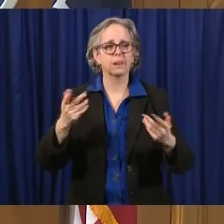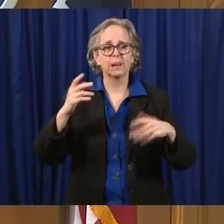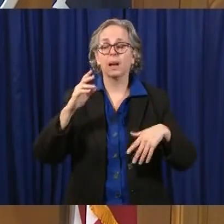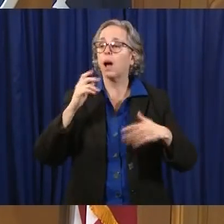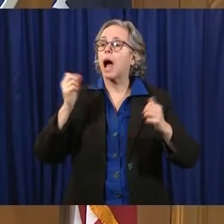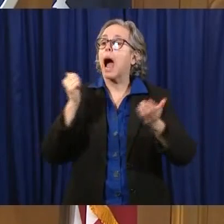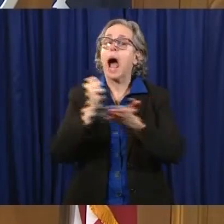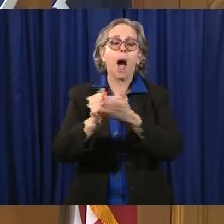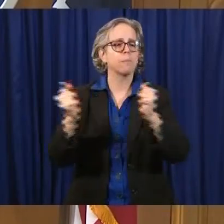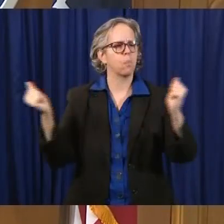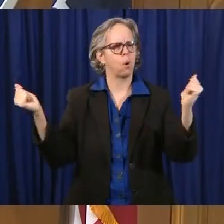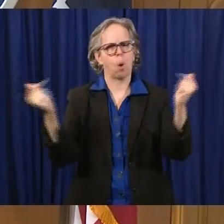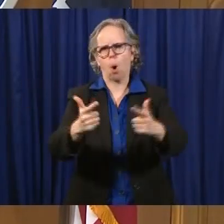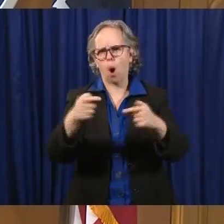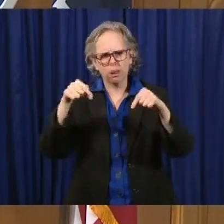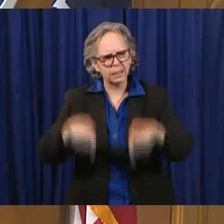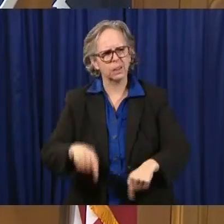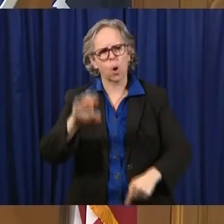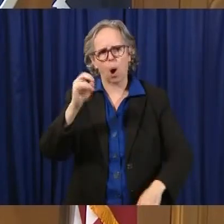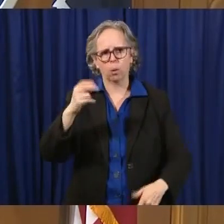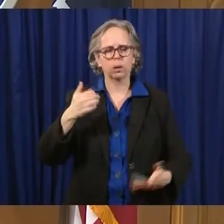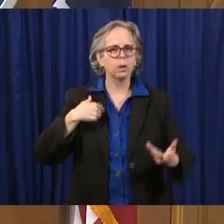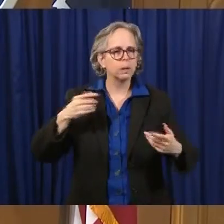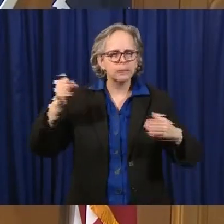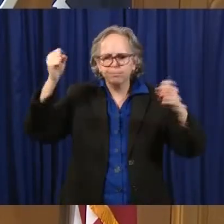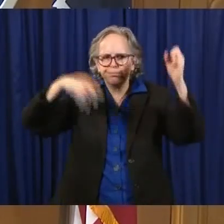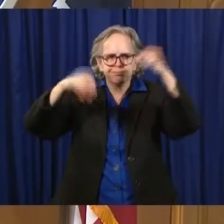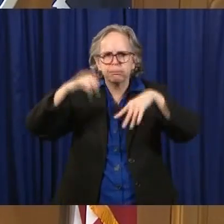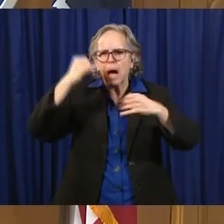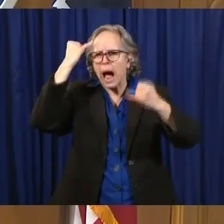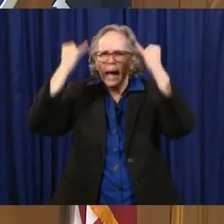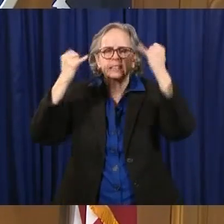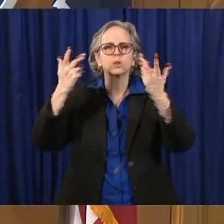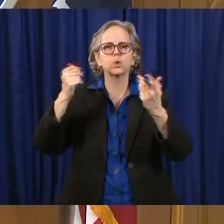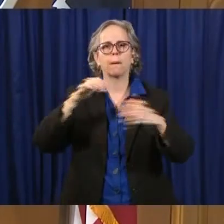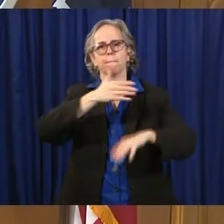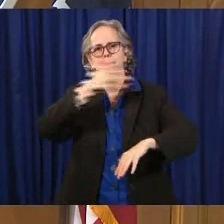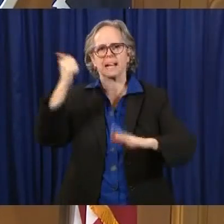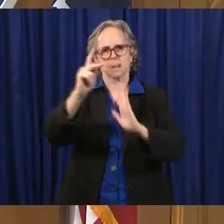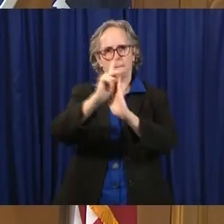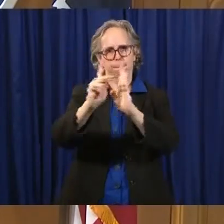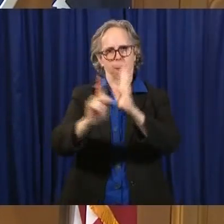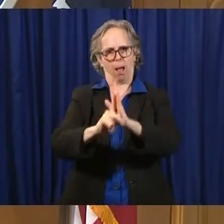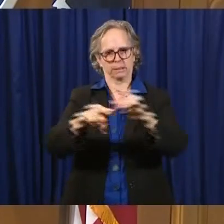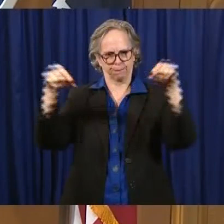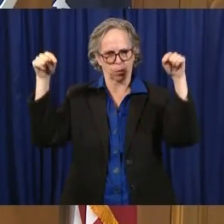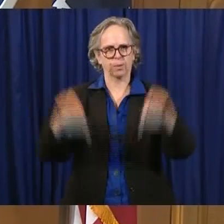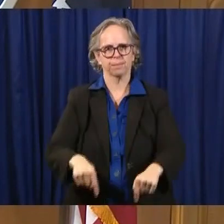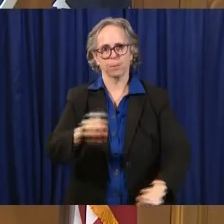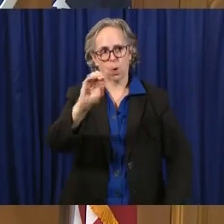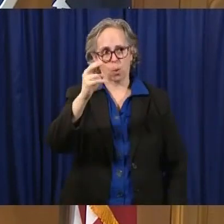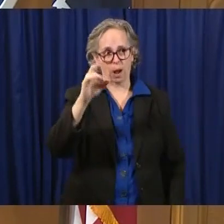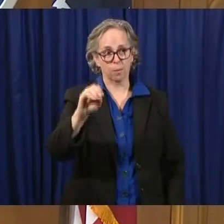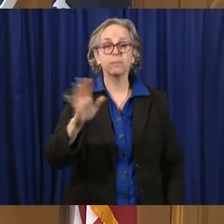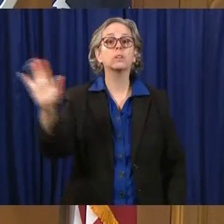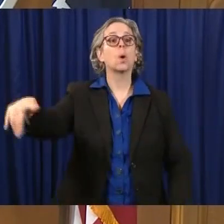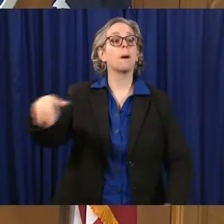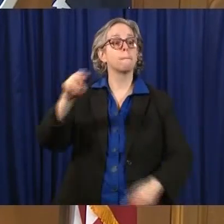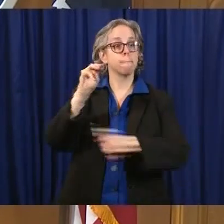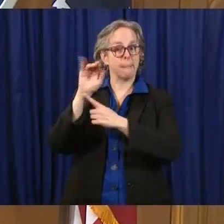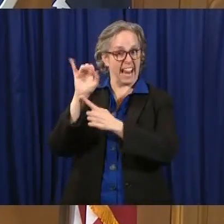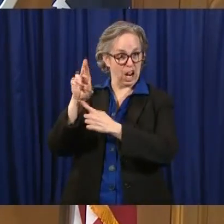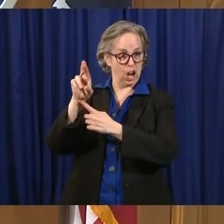up with better policies. The mayor and I first, we've worked together on a number of things